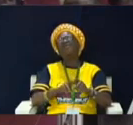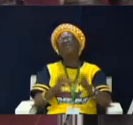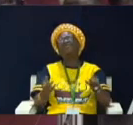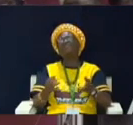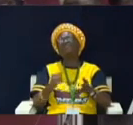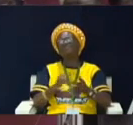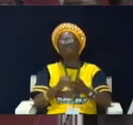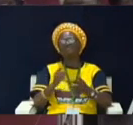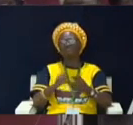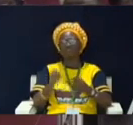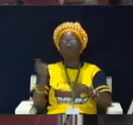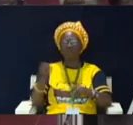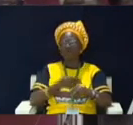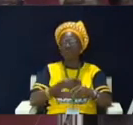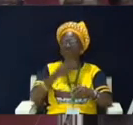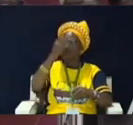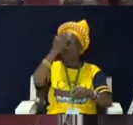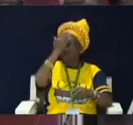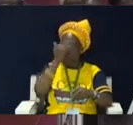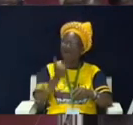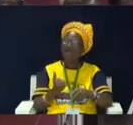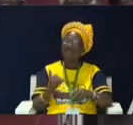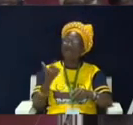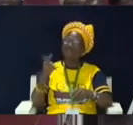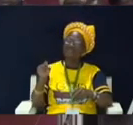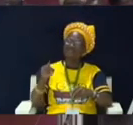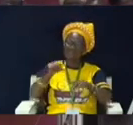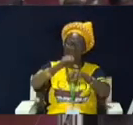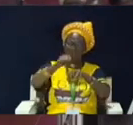Why the anointing service?